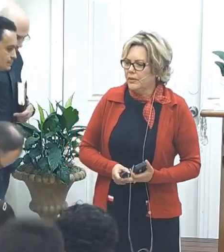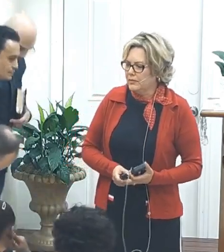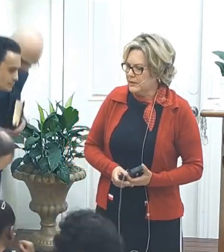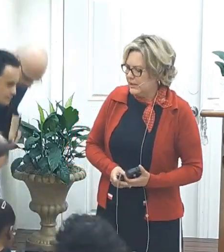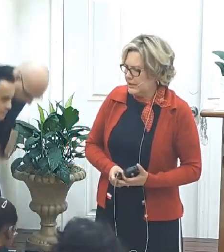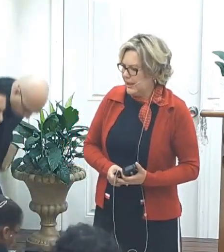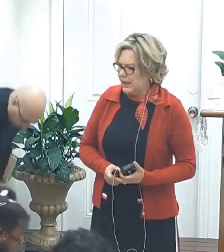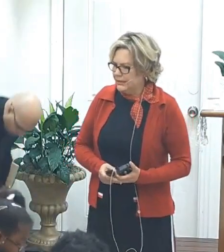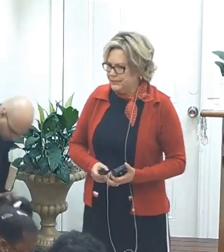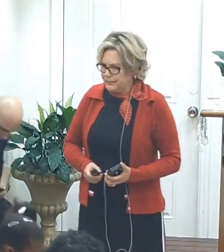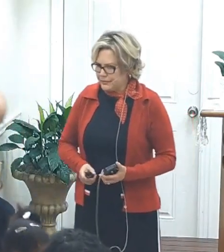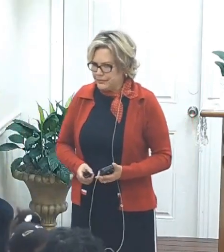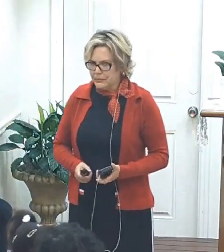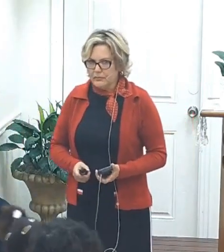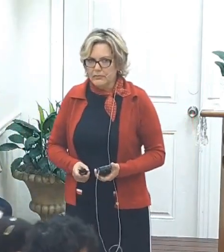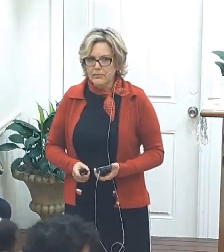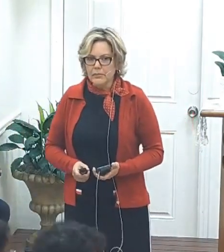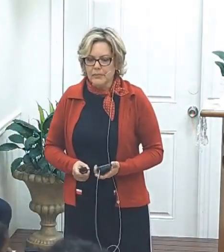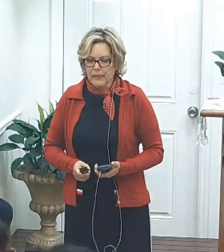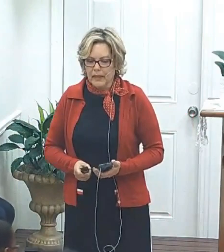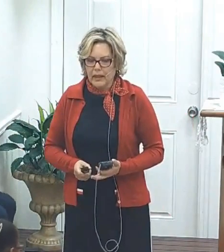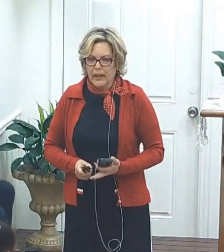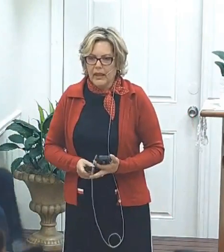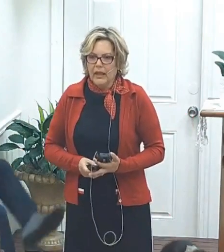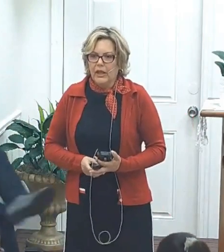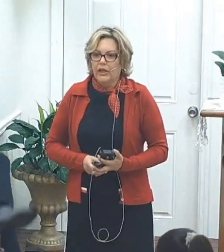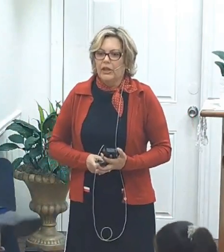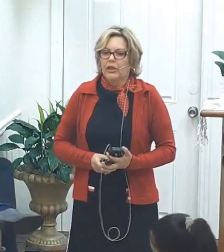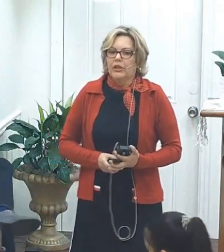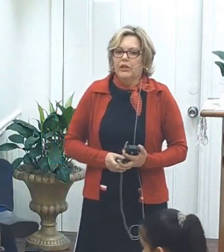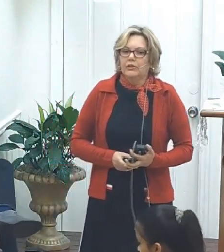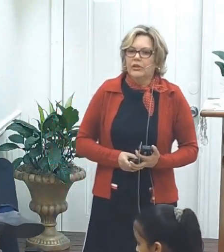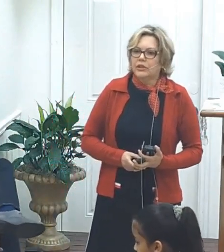Jesus. Amen. The church may be seated.